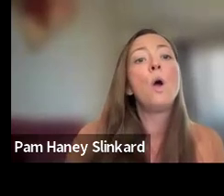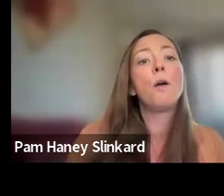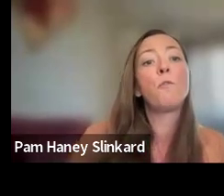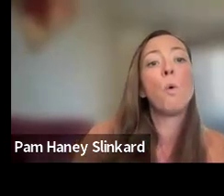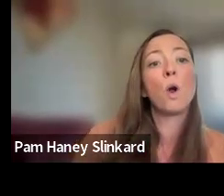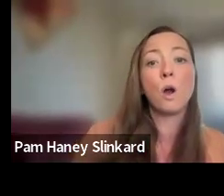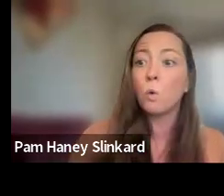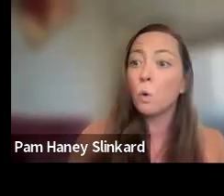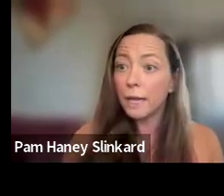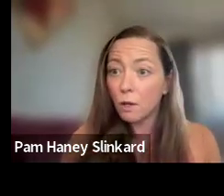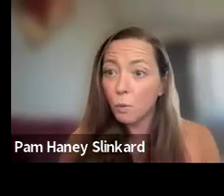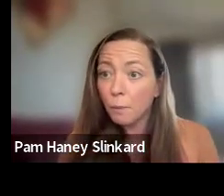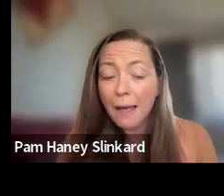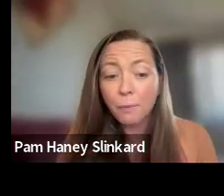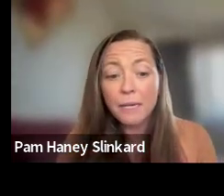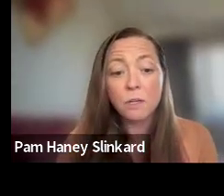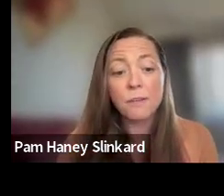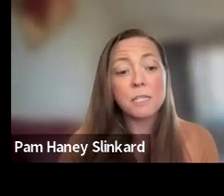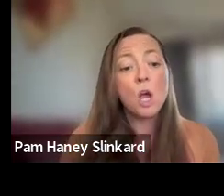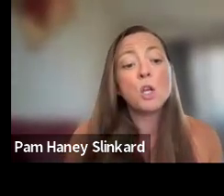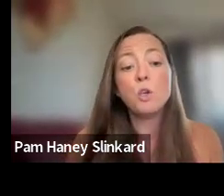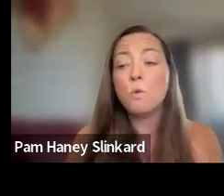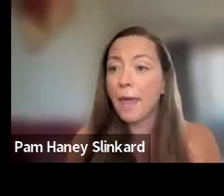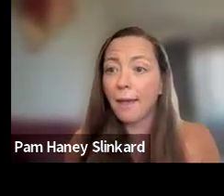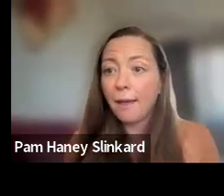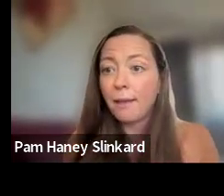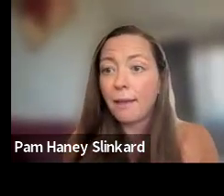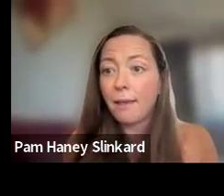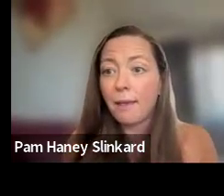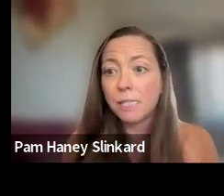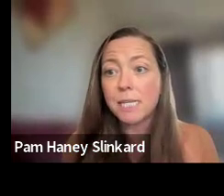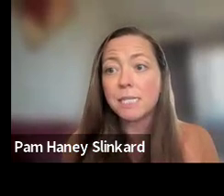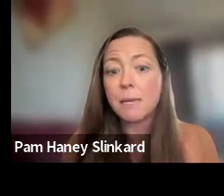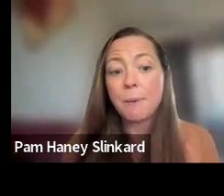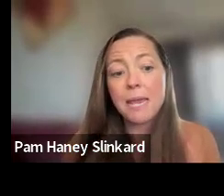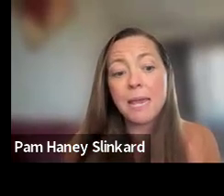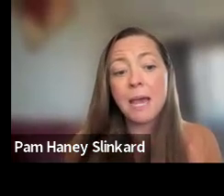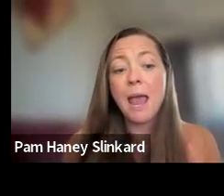acre@progressiveemployment.org. For our coordinated career pathways service, you can email